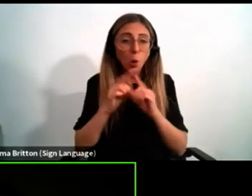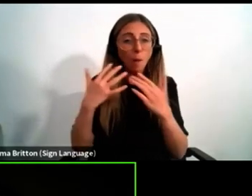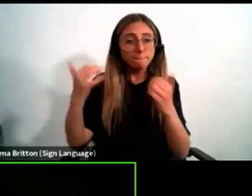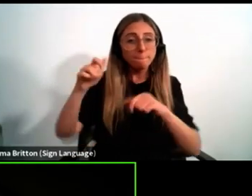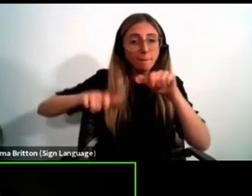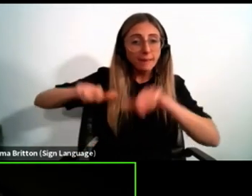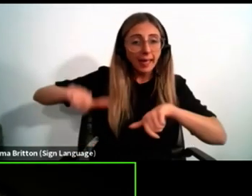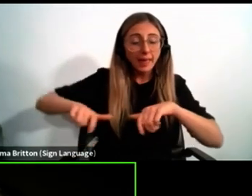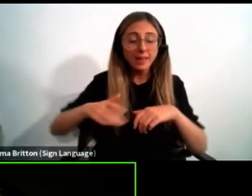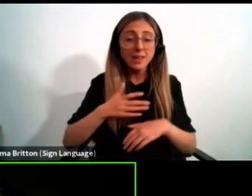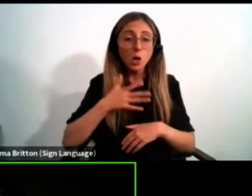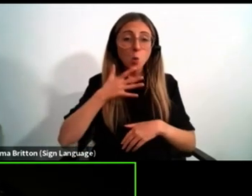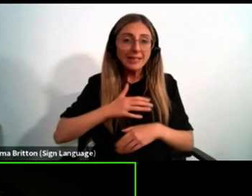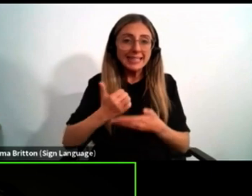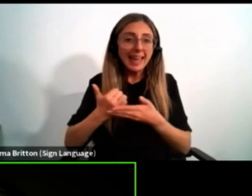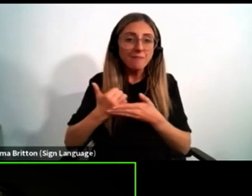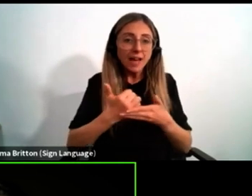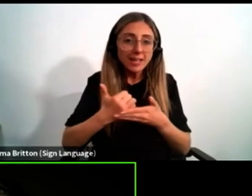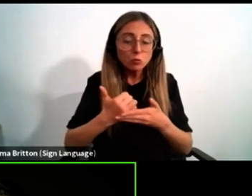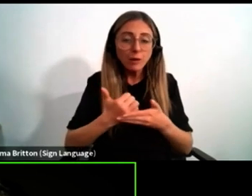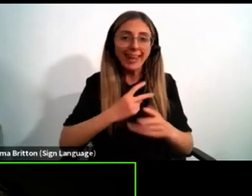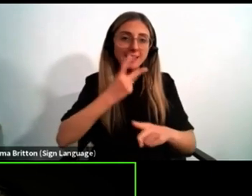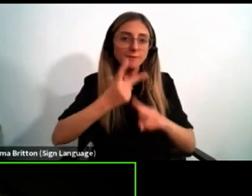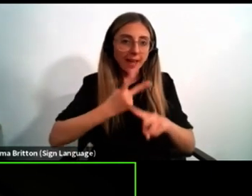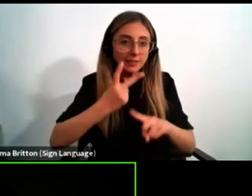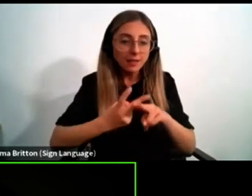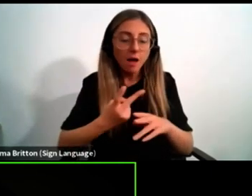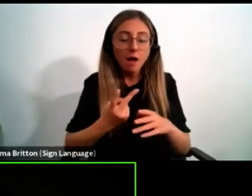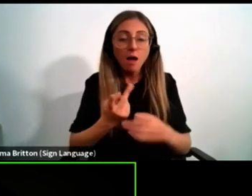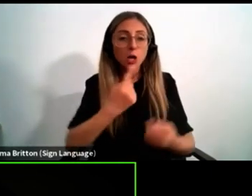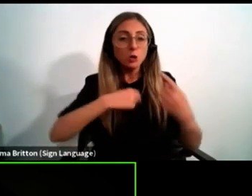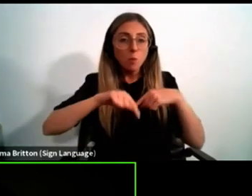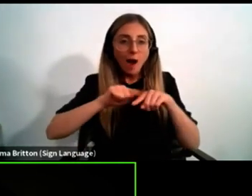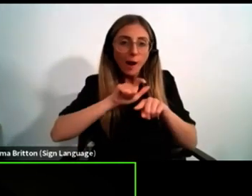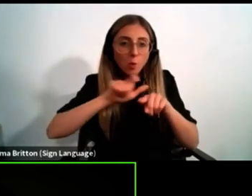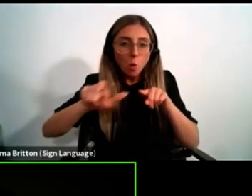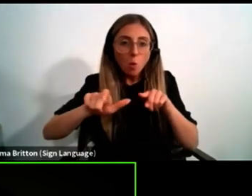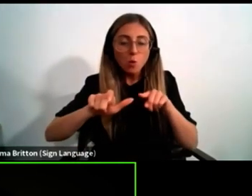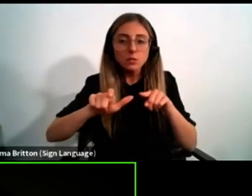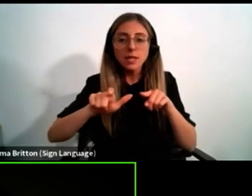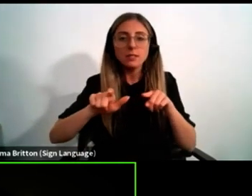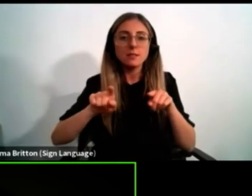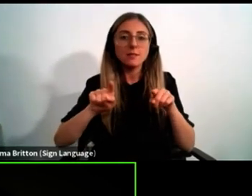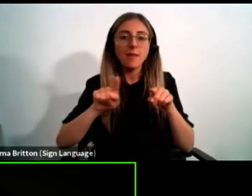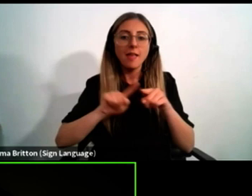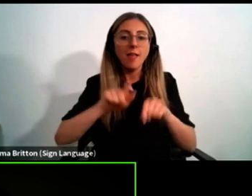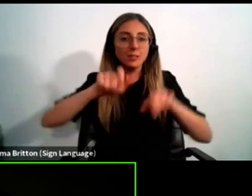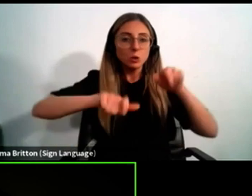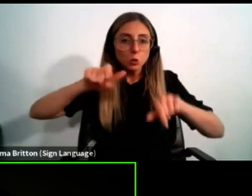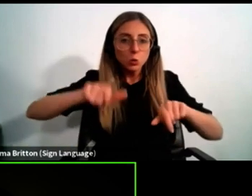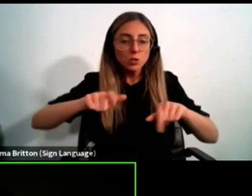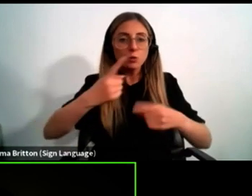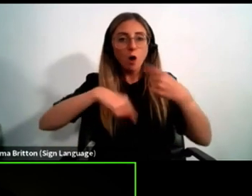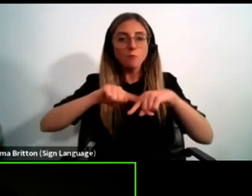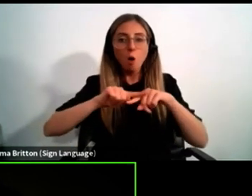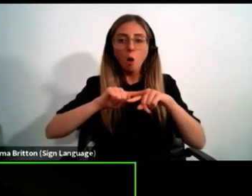because we need these advisories, we need this conversation so that our courses and the output, the graduates, they are all fit